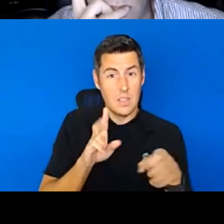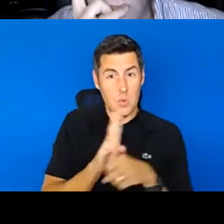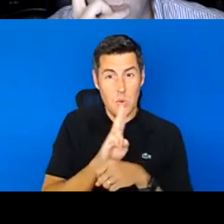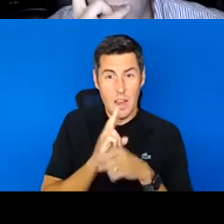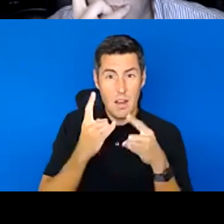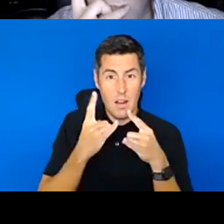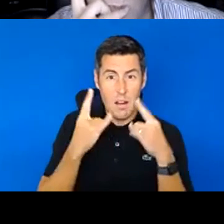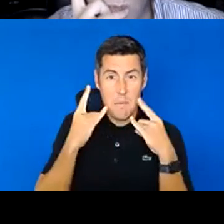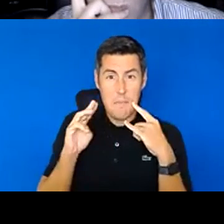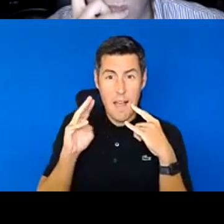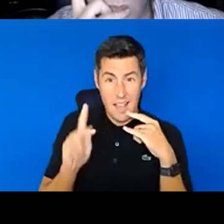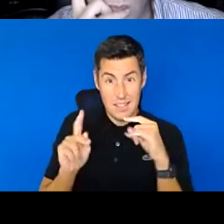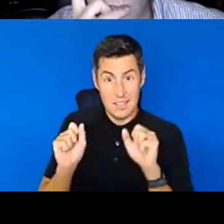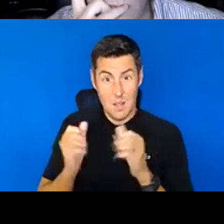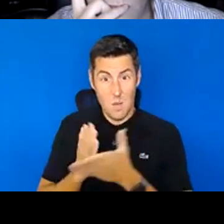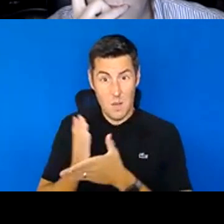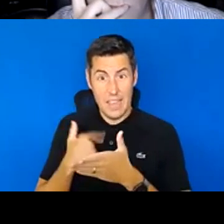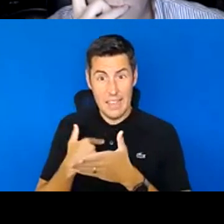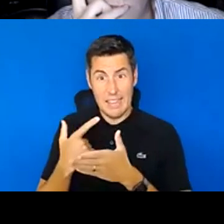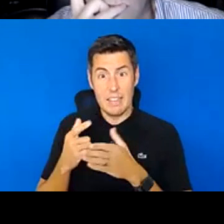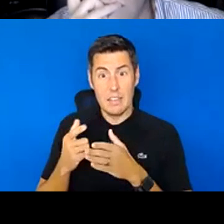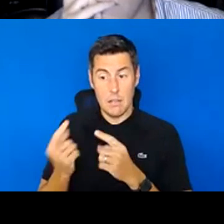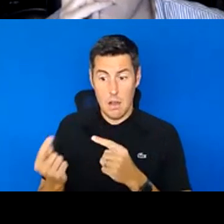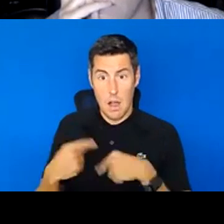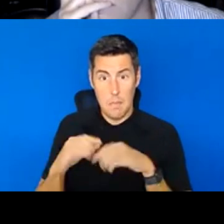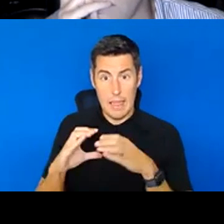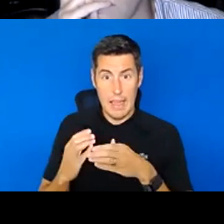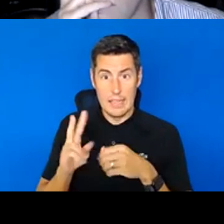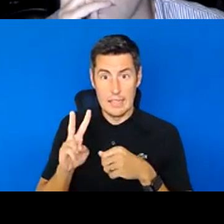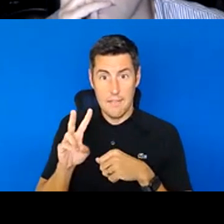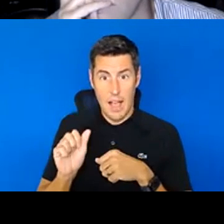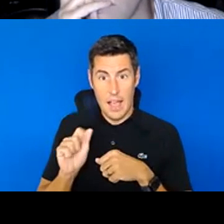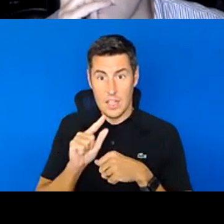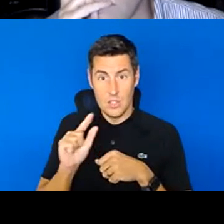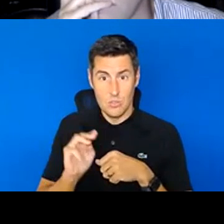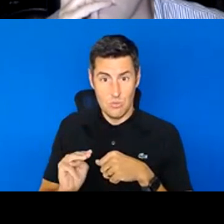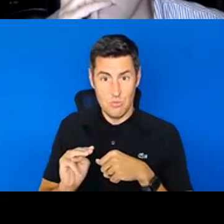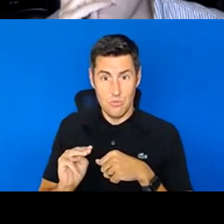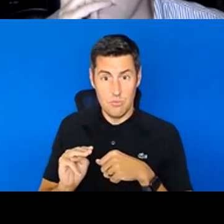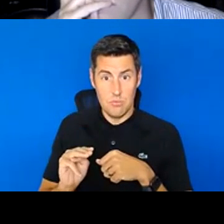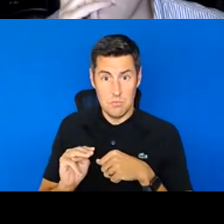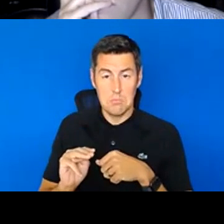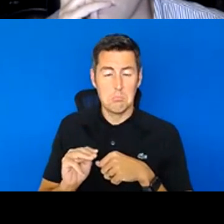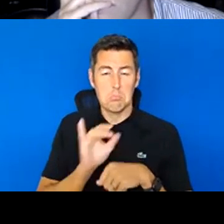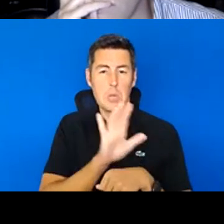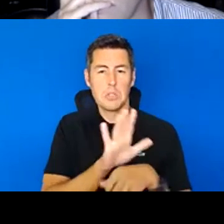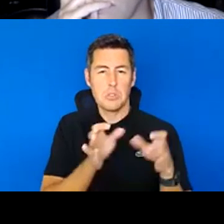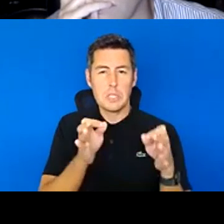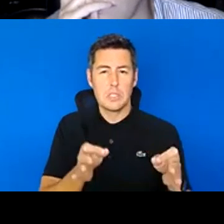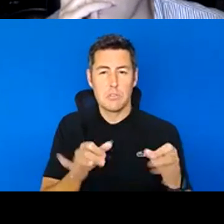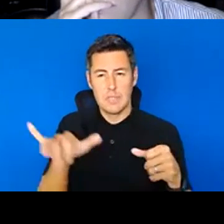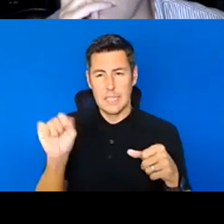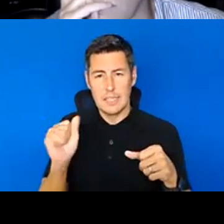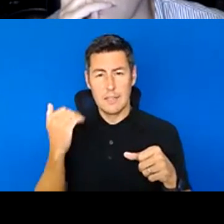okay to ask them to come to class via Zoom? That's entirely at your discretion. Yes, you can do